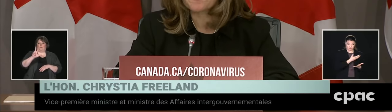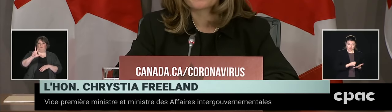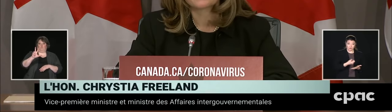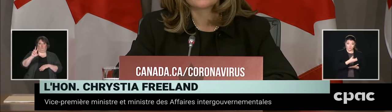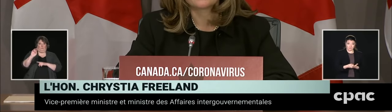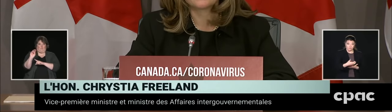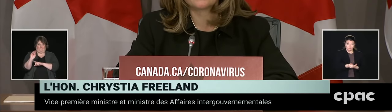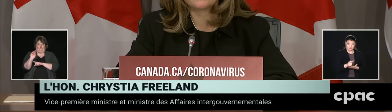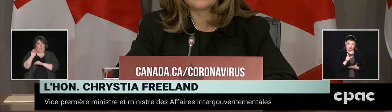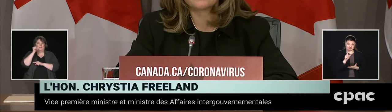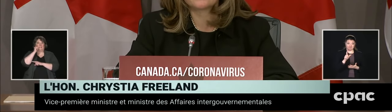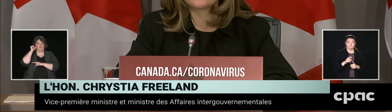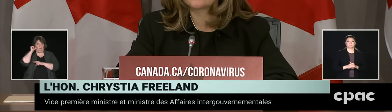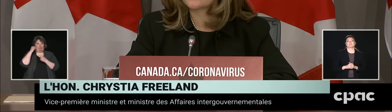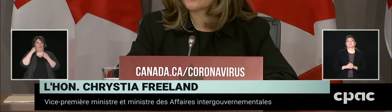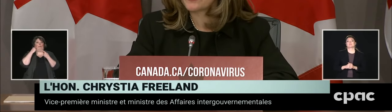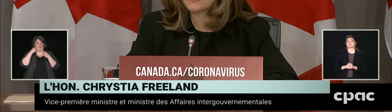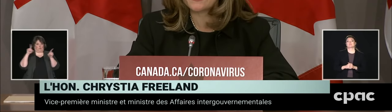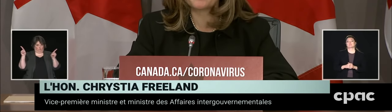clear.